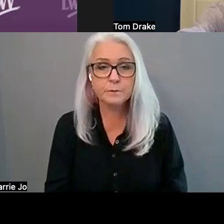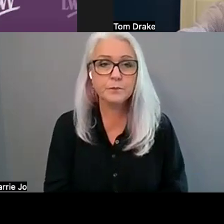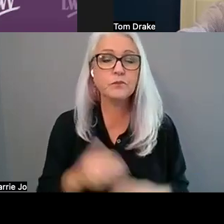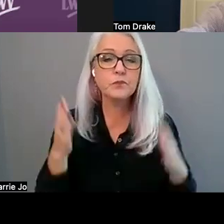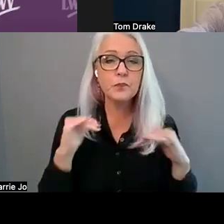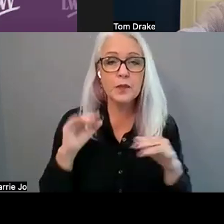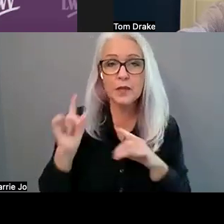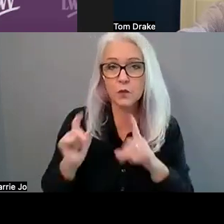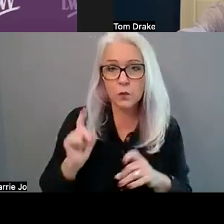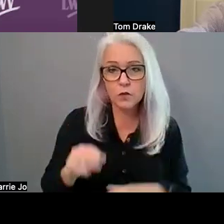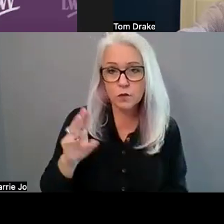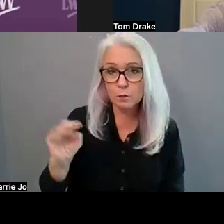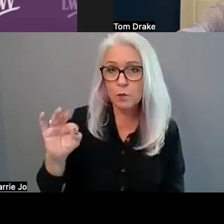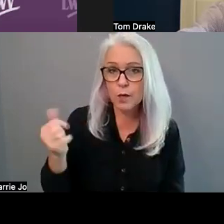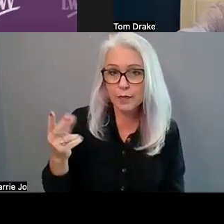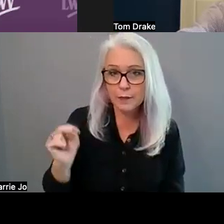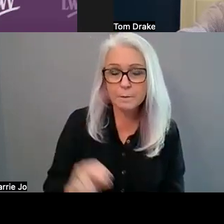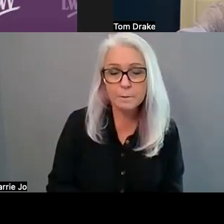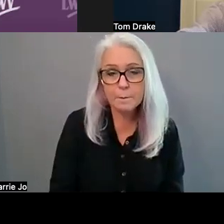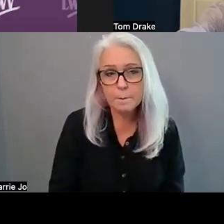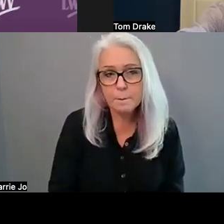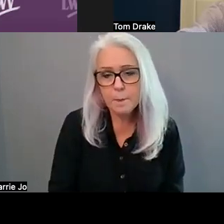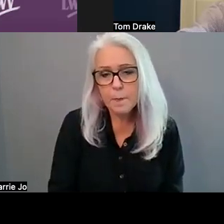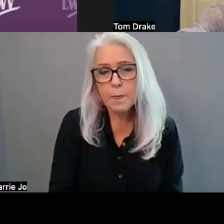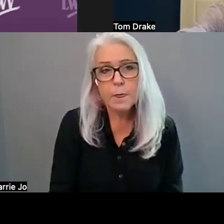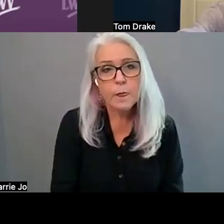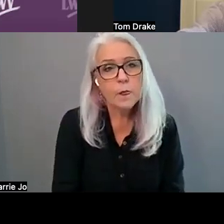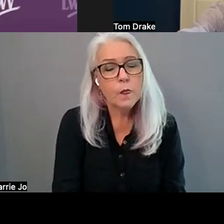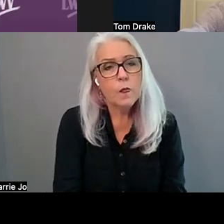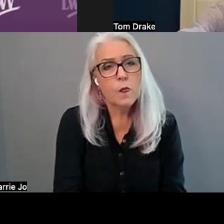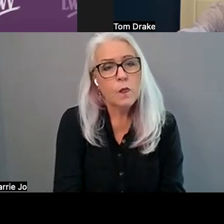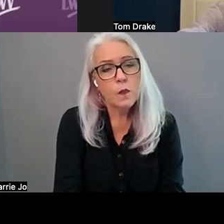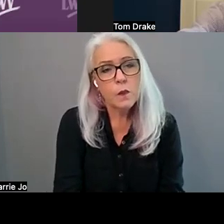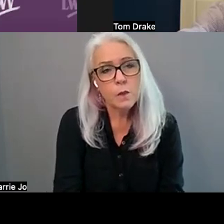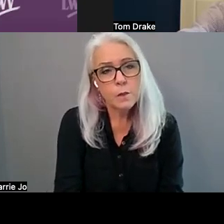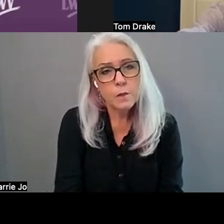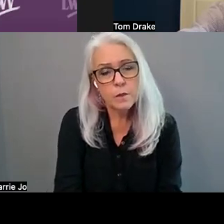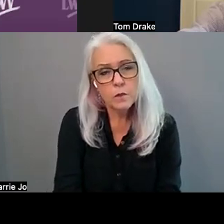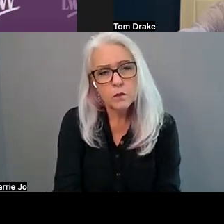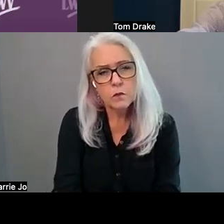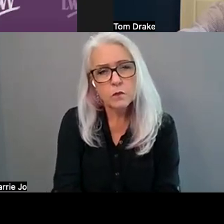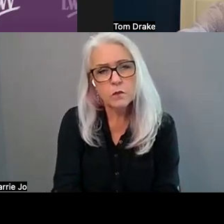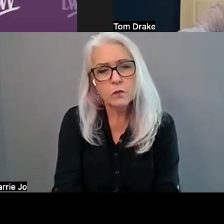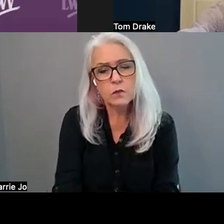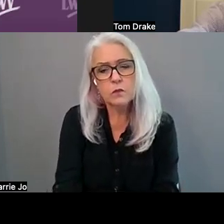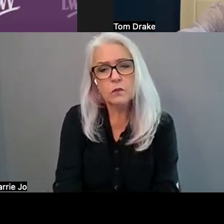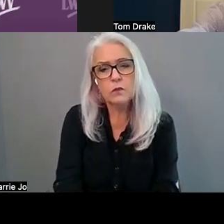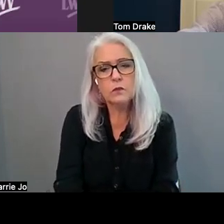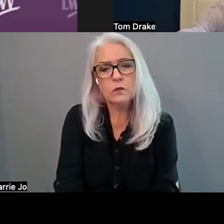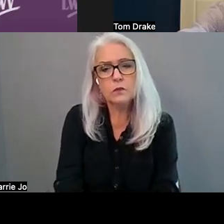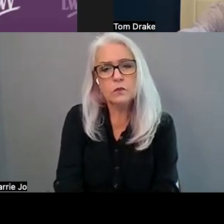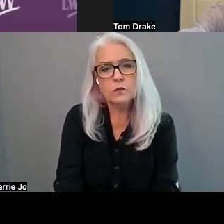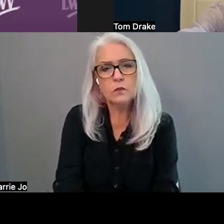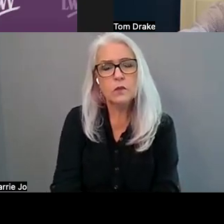question, we'll begin with Morgan. Hastings lags behind some of its neighbors in collection and environmentally appropriate disposal